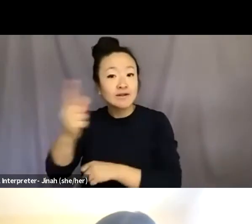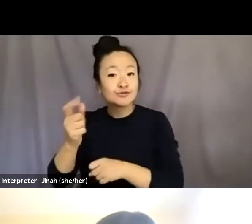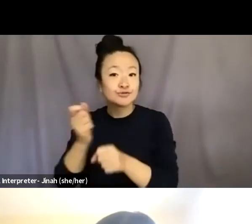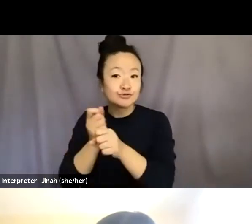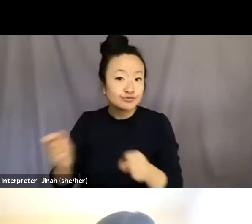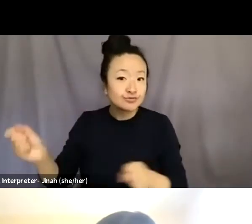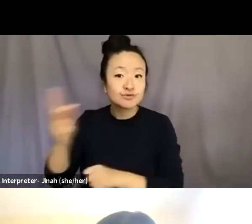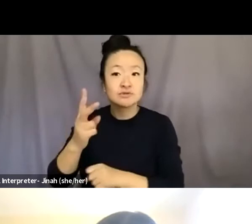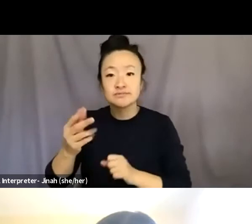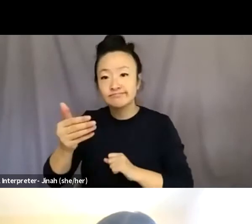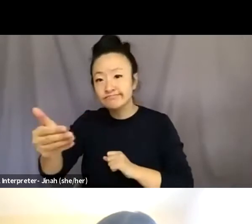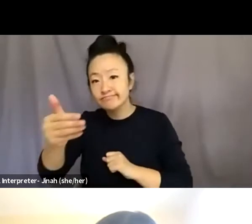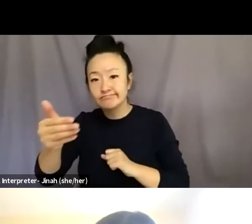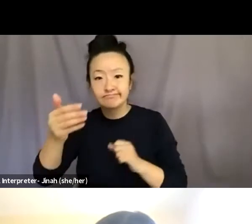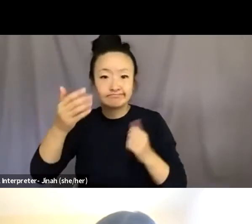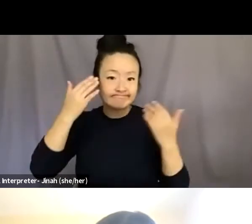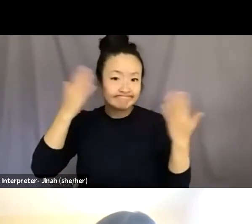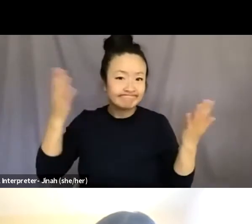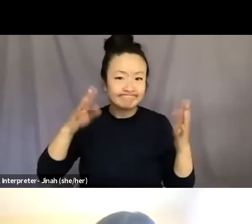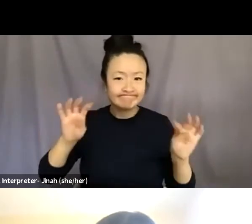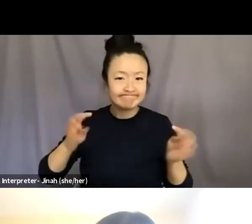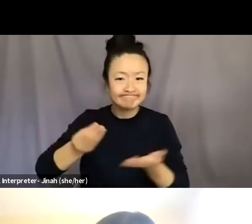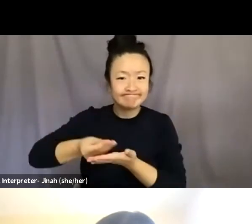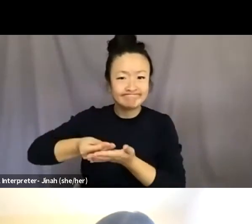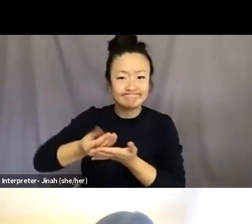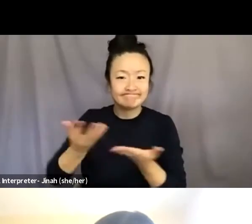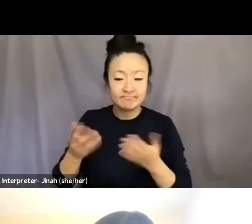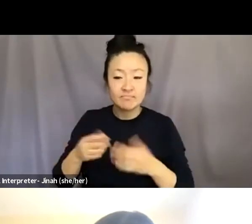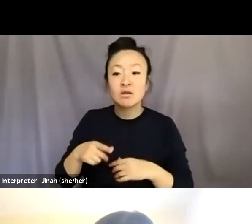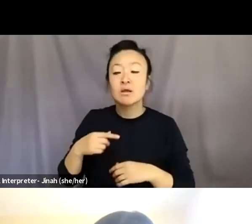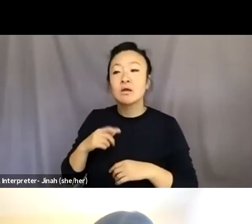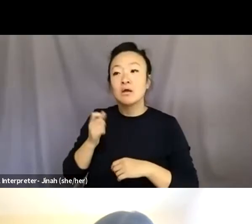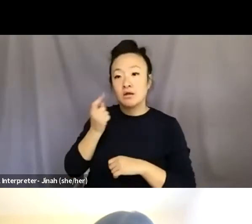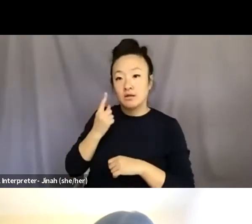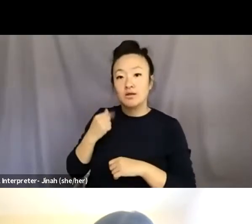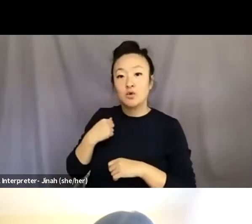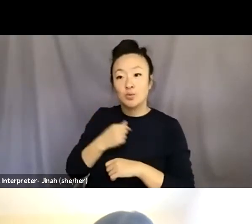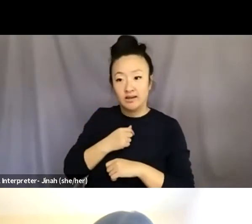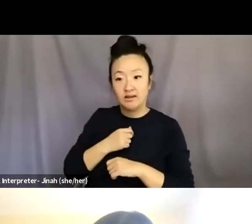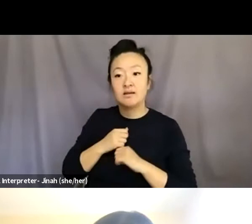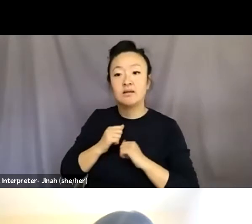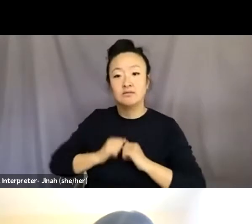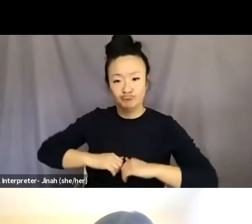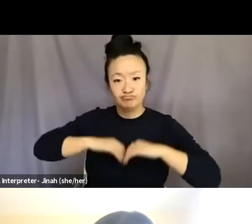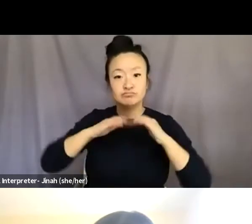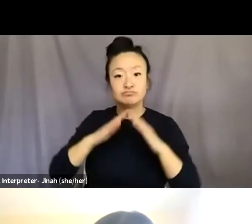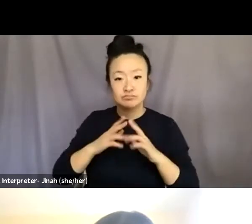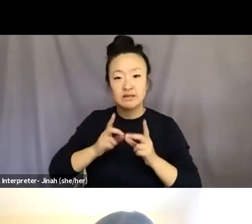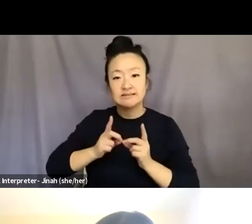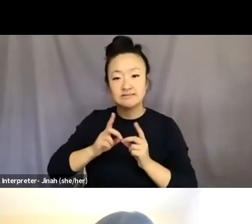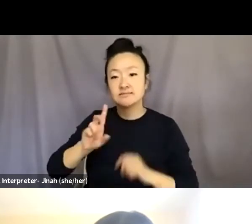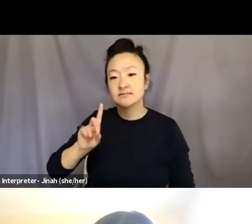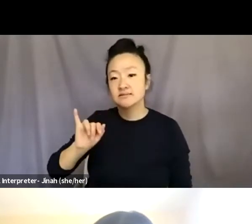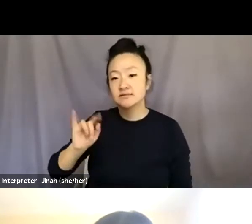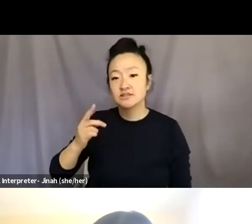now, and understanding that we've built up digital programs, and we've considered